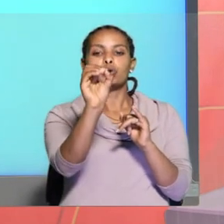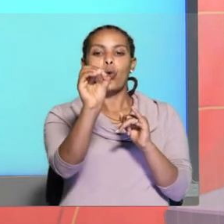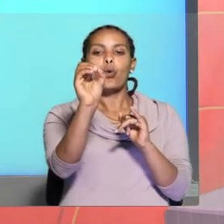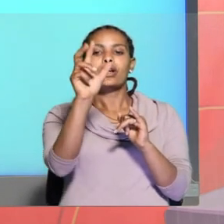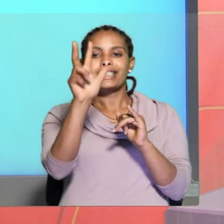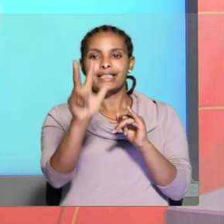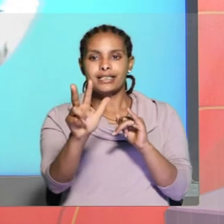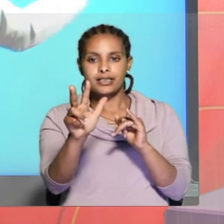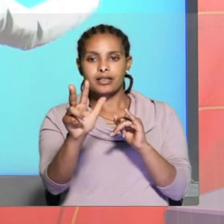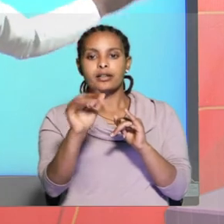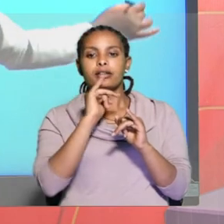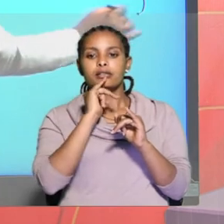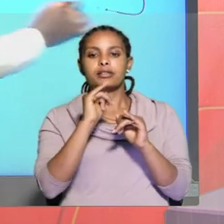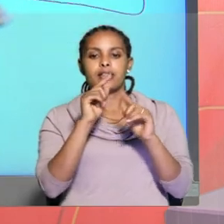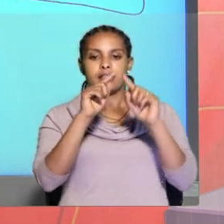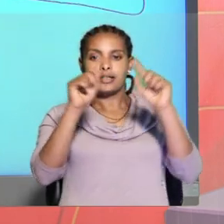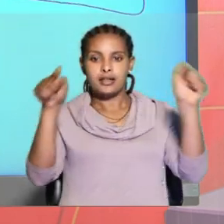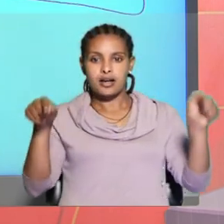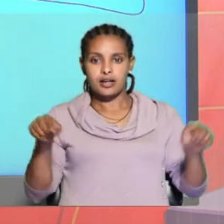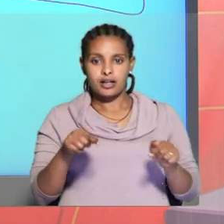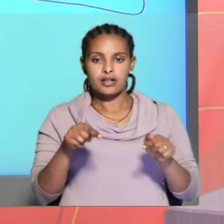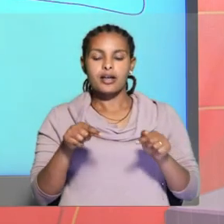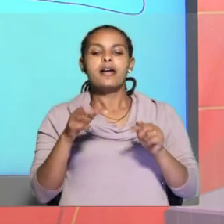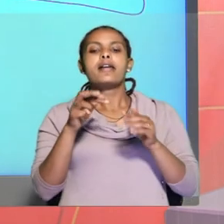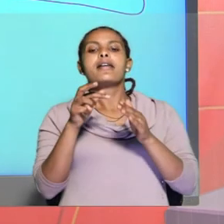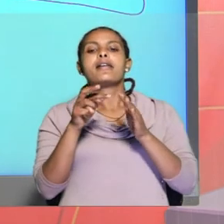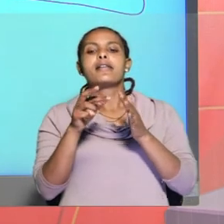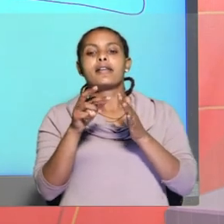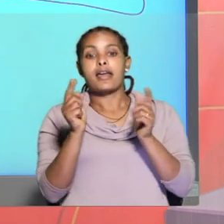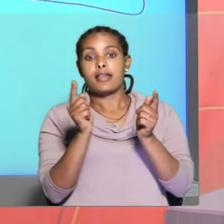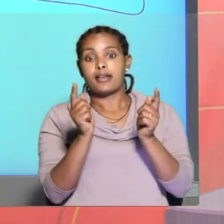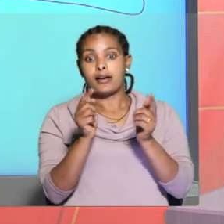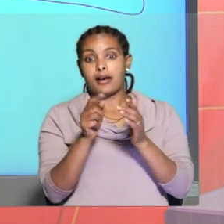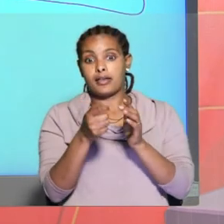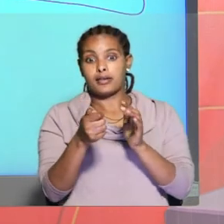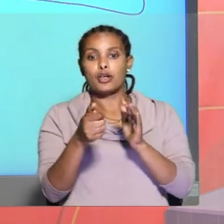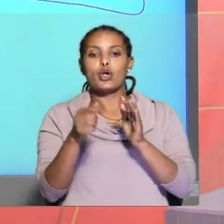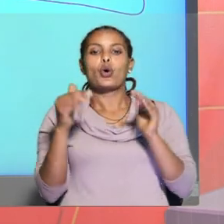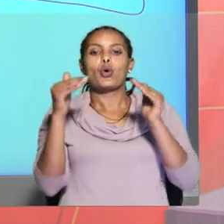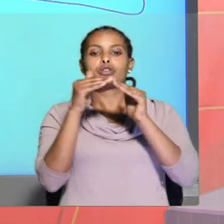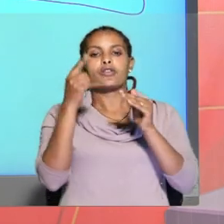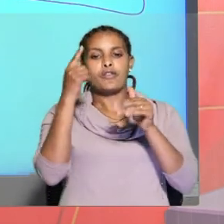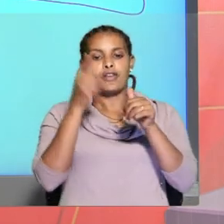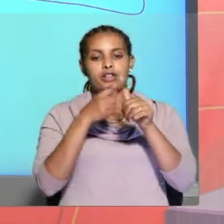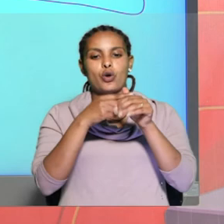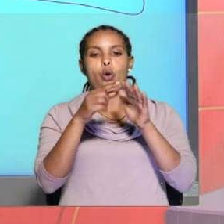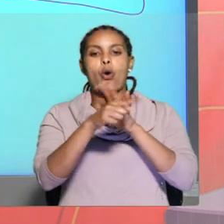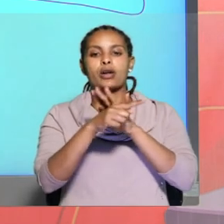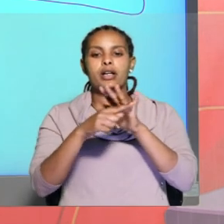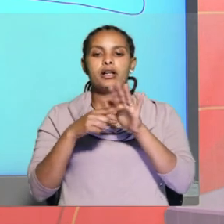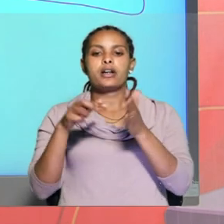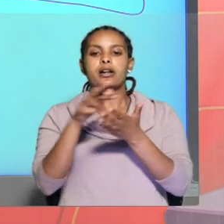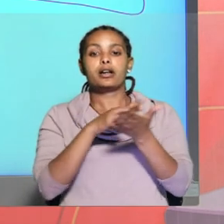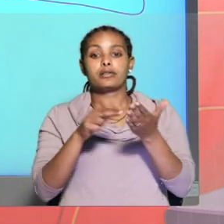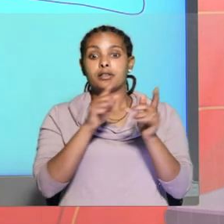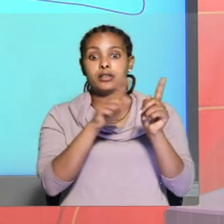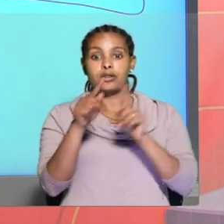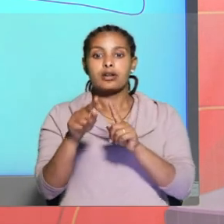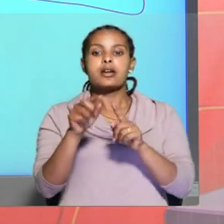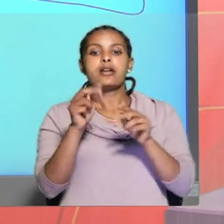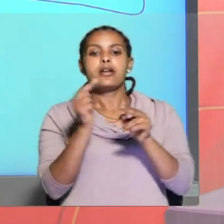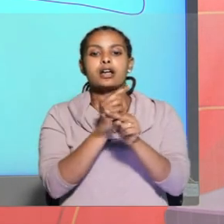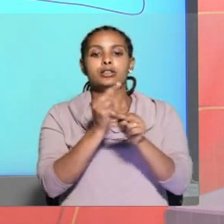stream is integrated rate equation for a first order reaction this is in terms of